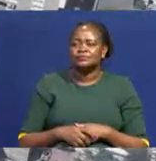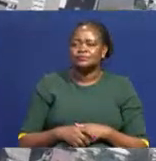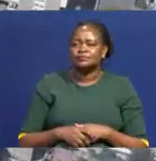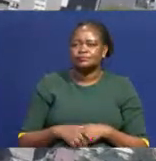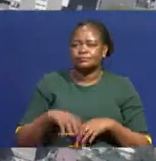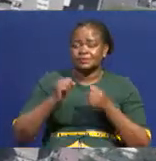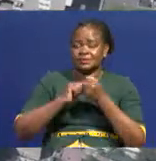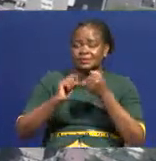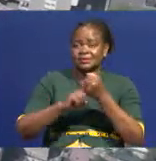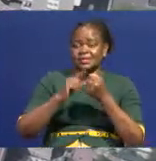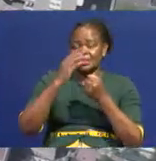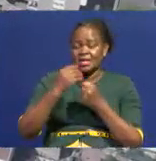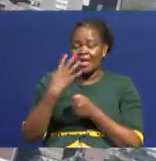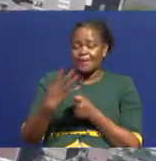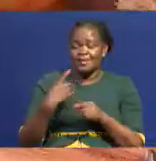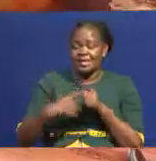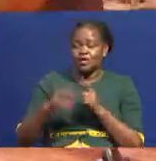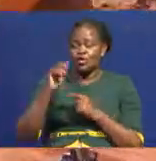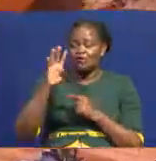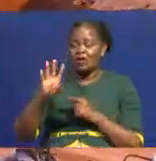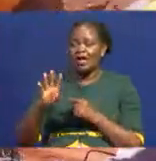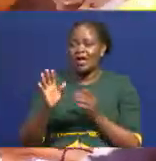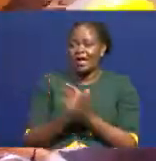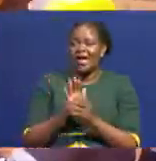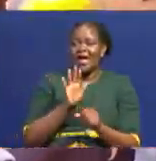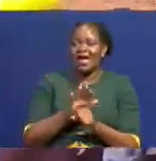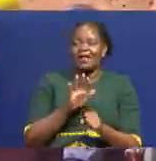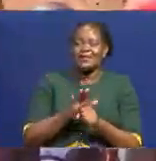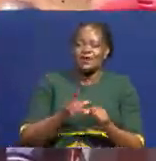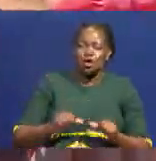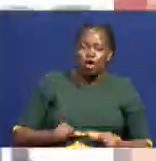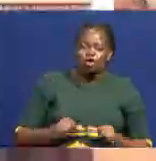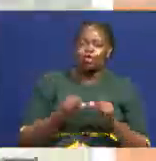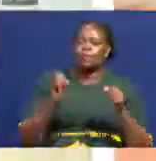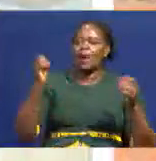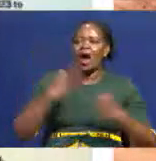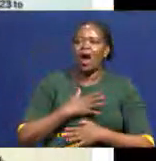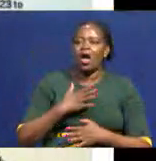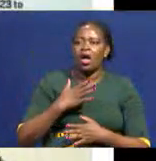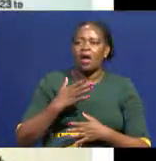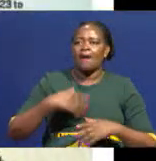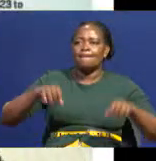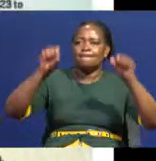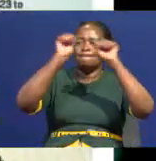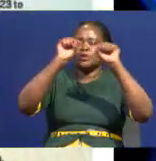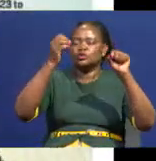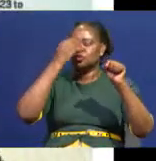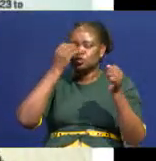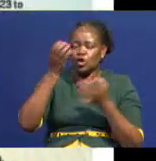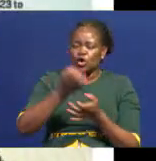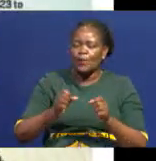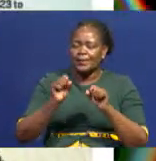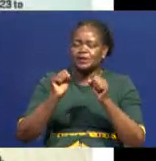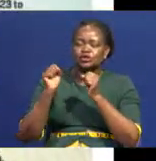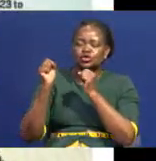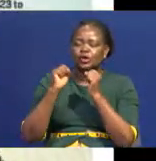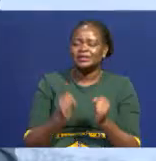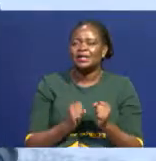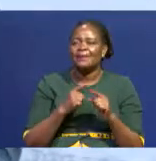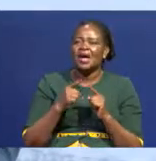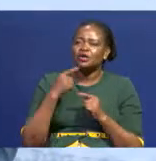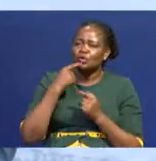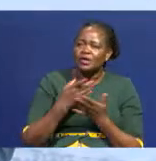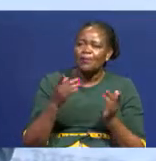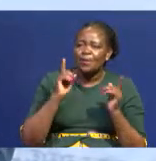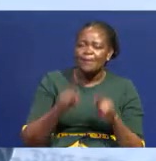the 16th of April 2024 and many continue to be shocked by President Ruto's economic strategy. Lakini